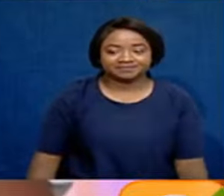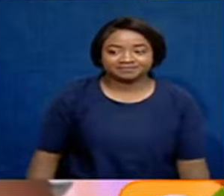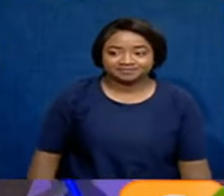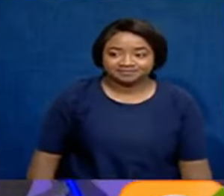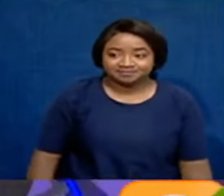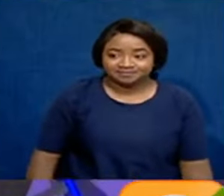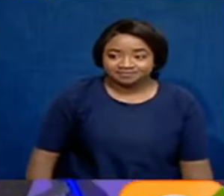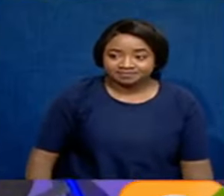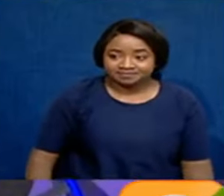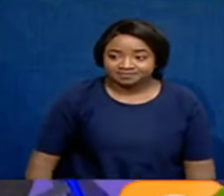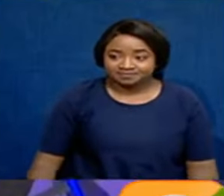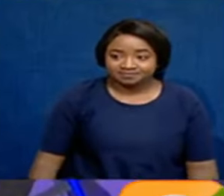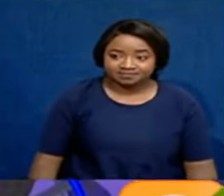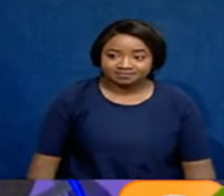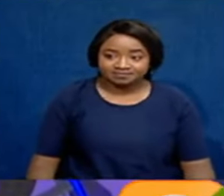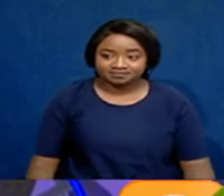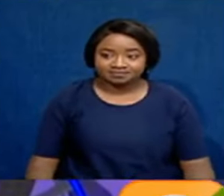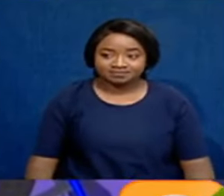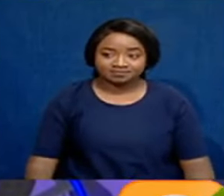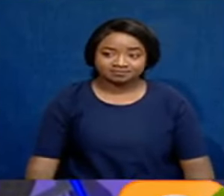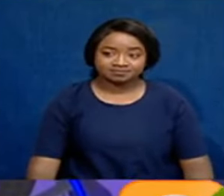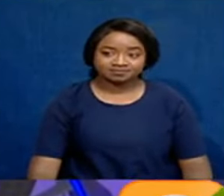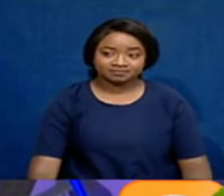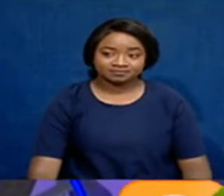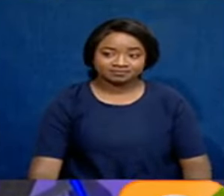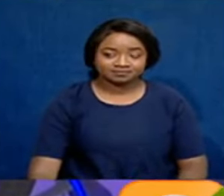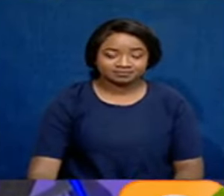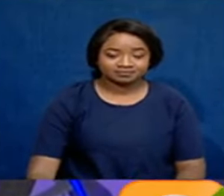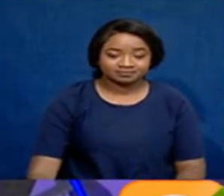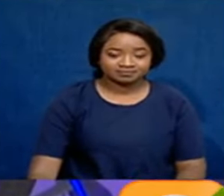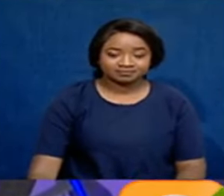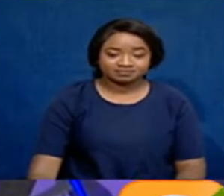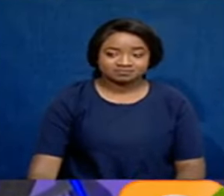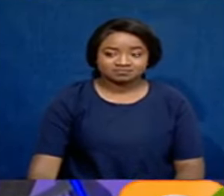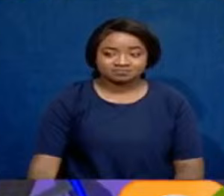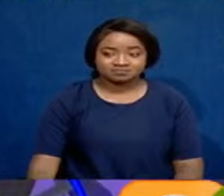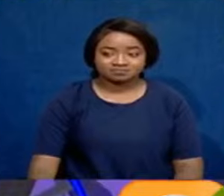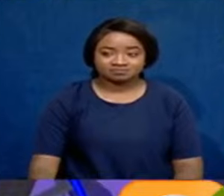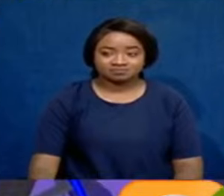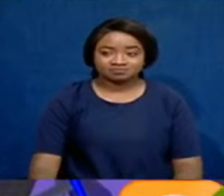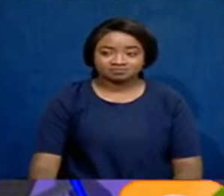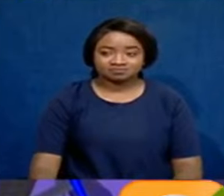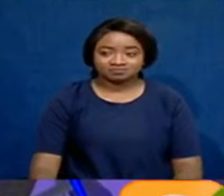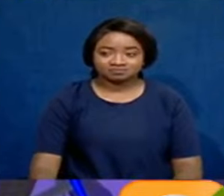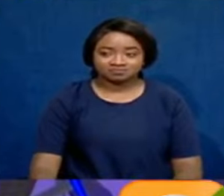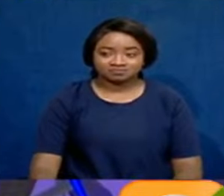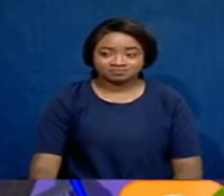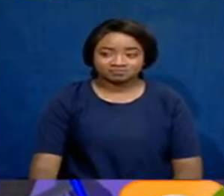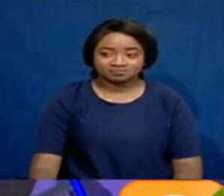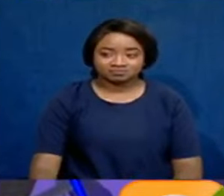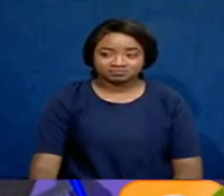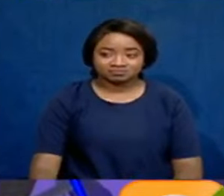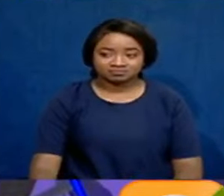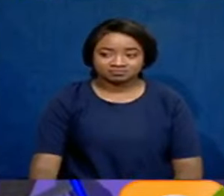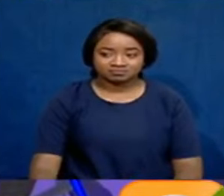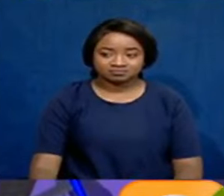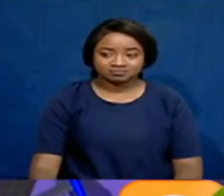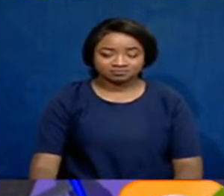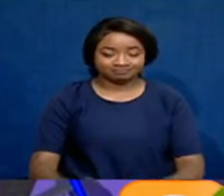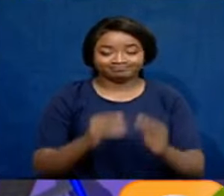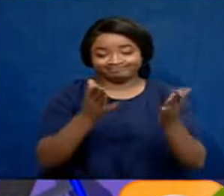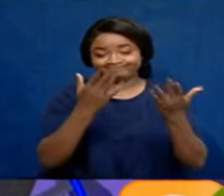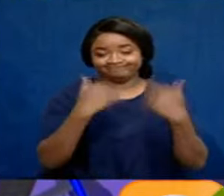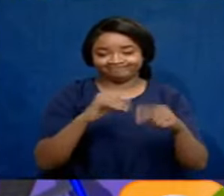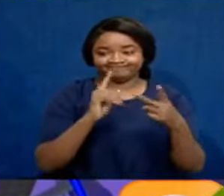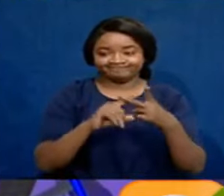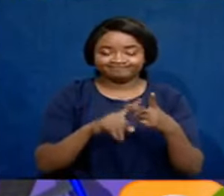is key. Yes. But then how do you do that if it's in the early stages you are asymptomatic? But we'll get to that. Let me bring in the oncologist